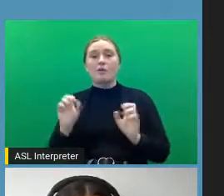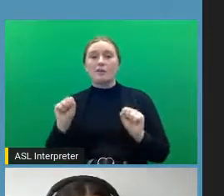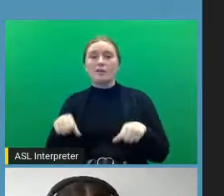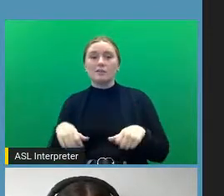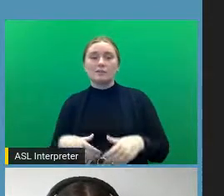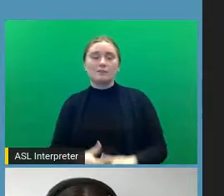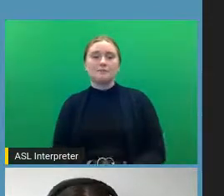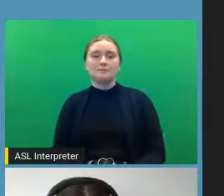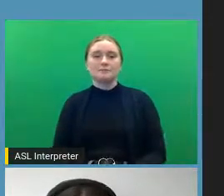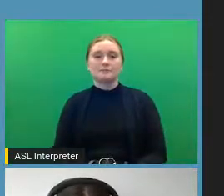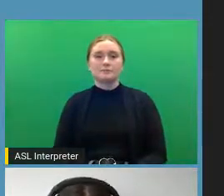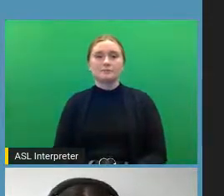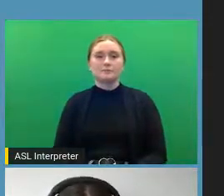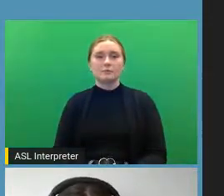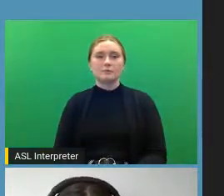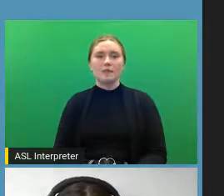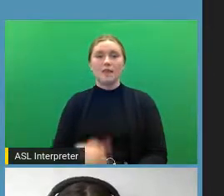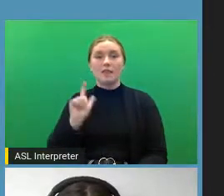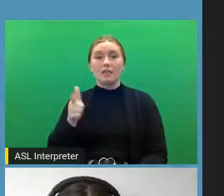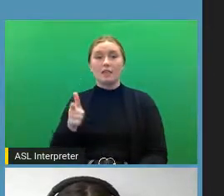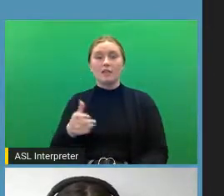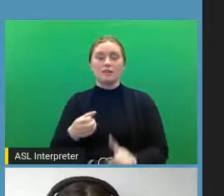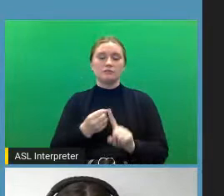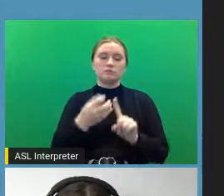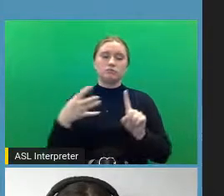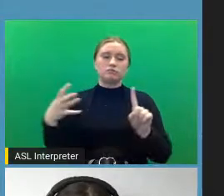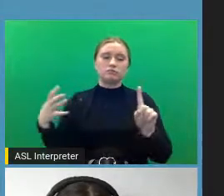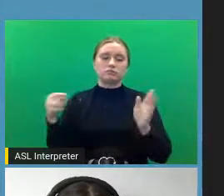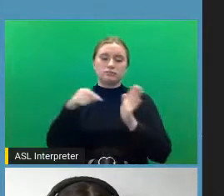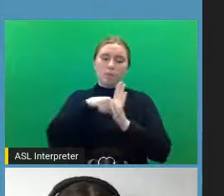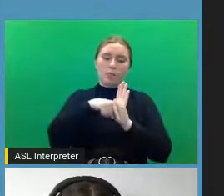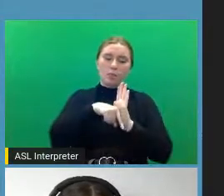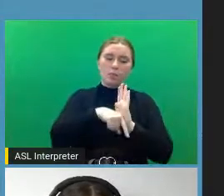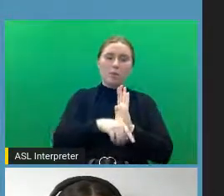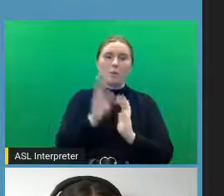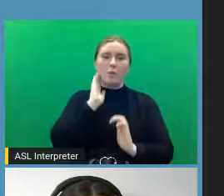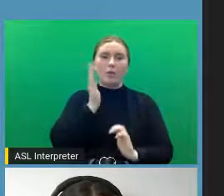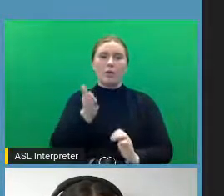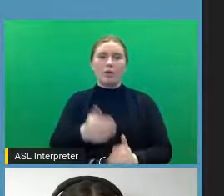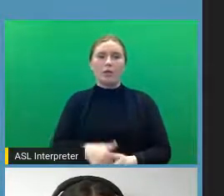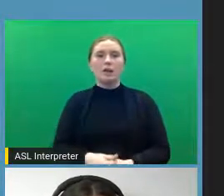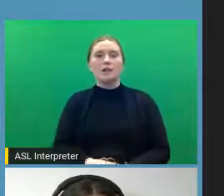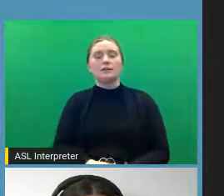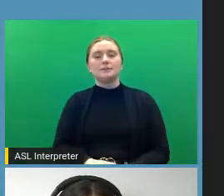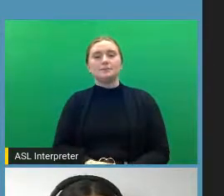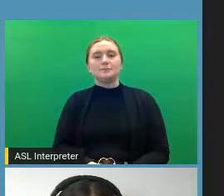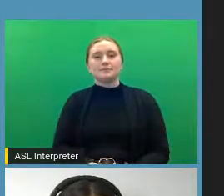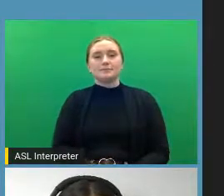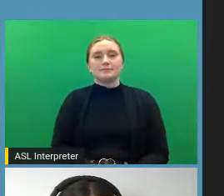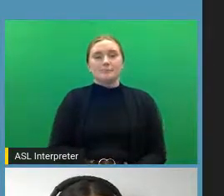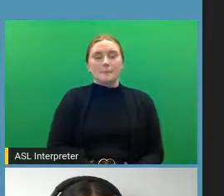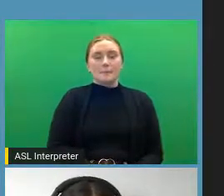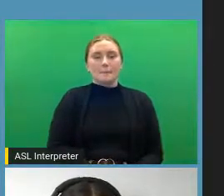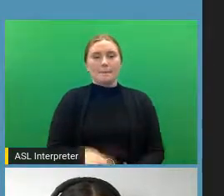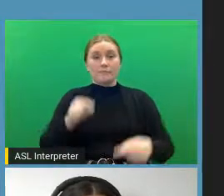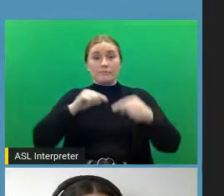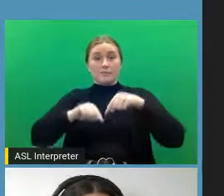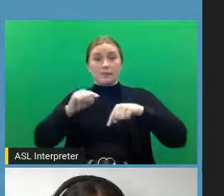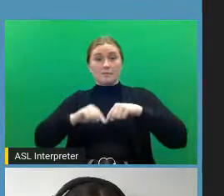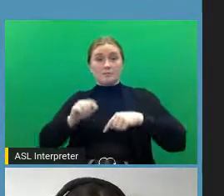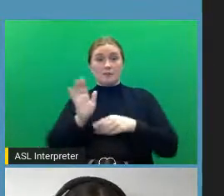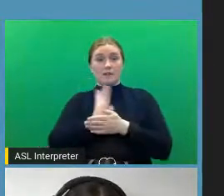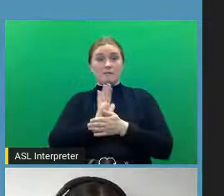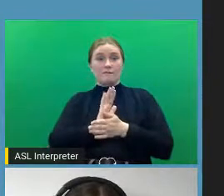script. And we'll get a little bit more into that when we review video production. But going back to a video like this,